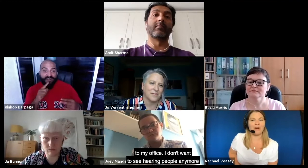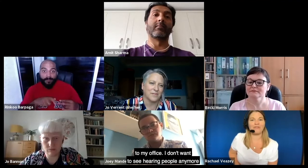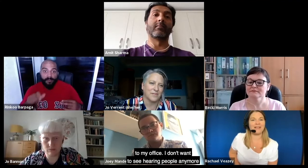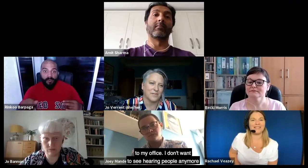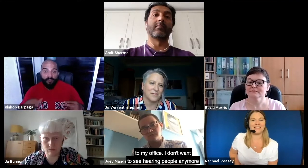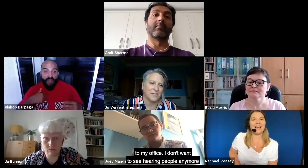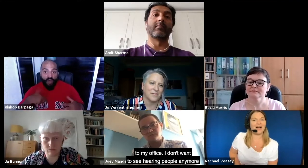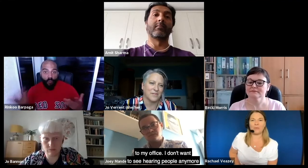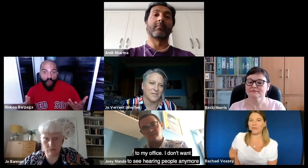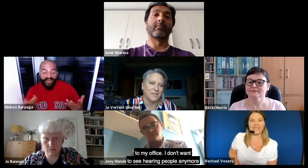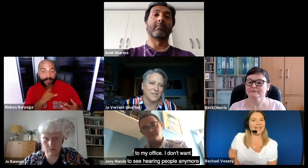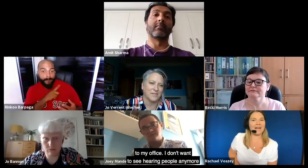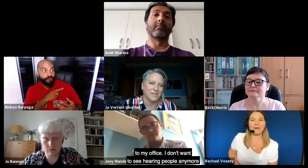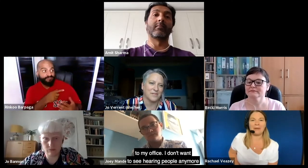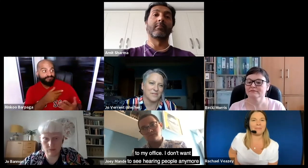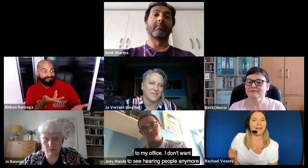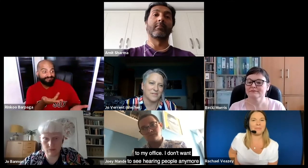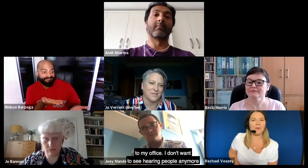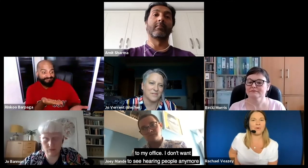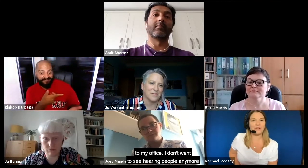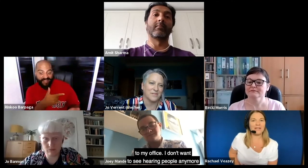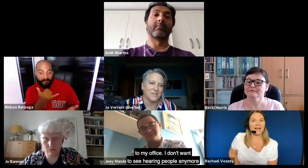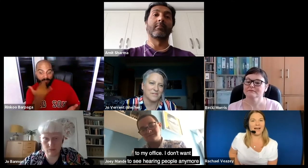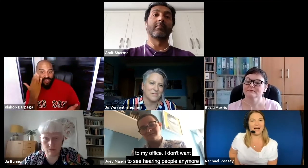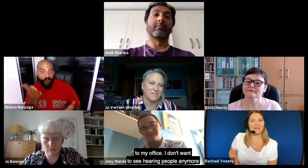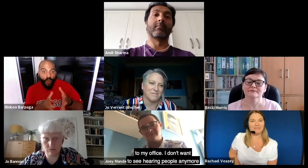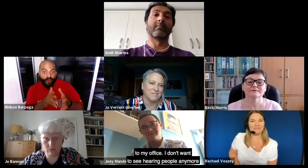door to my office. I don't want to see hearing people anymore.